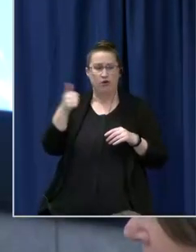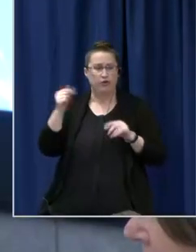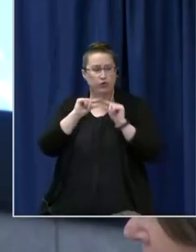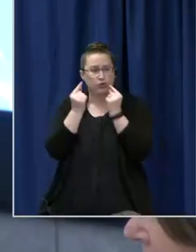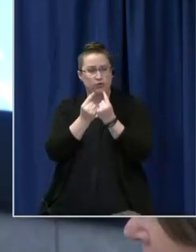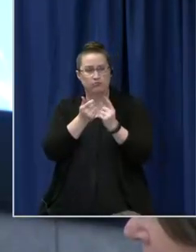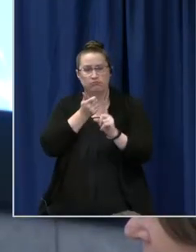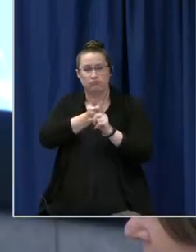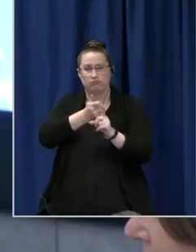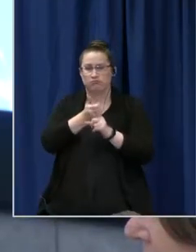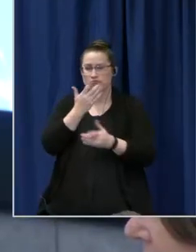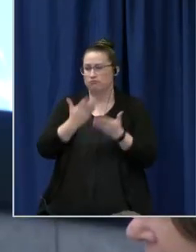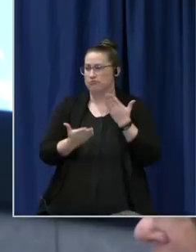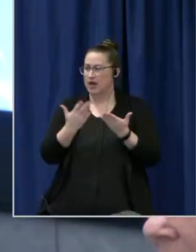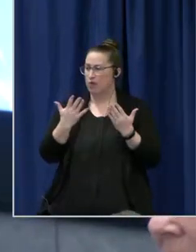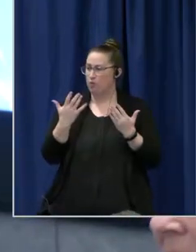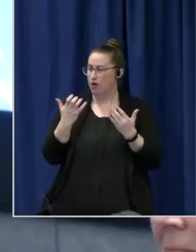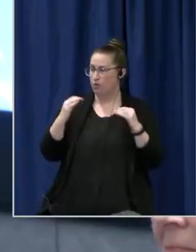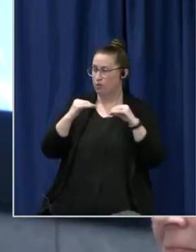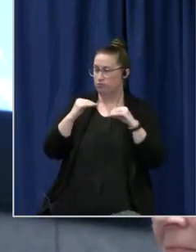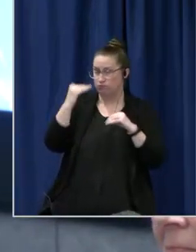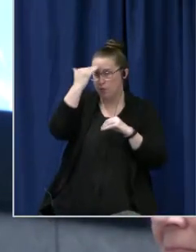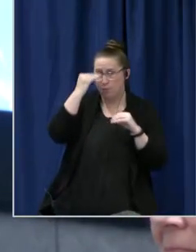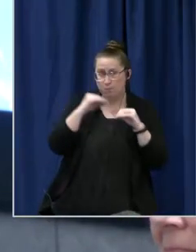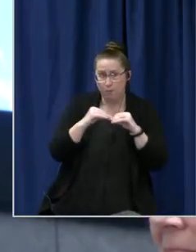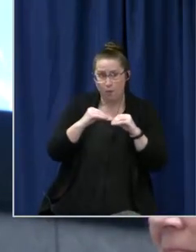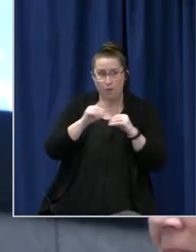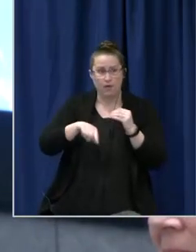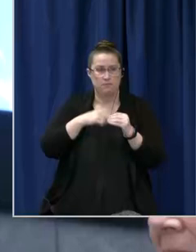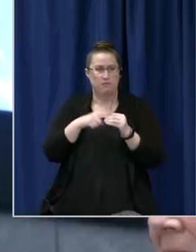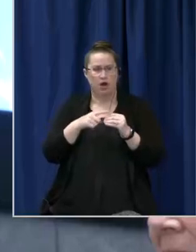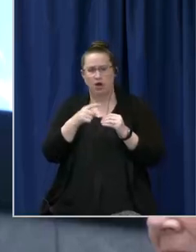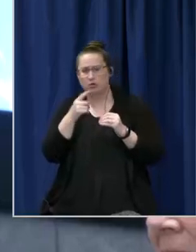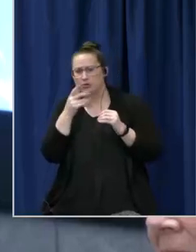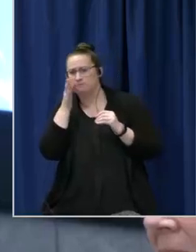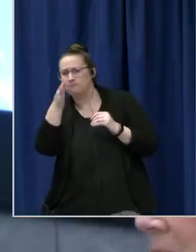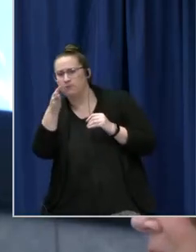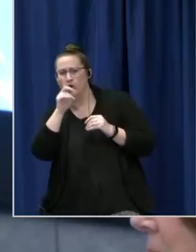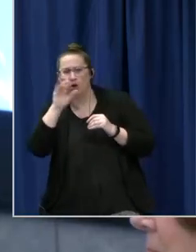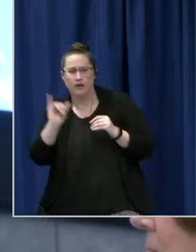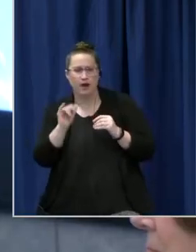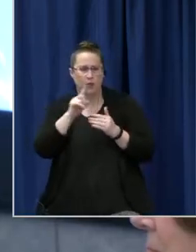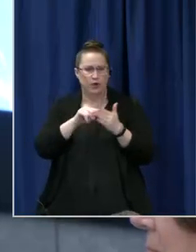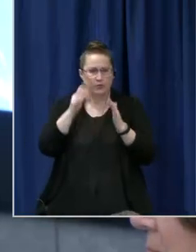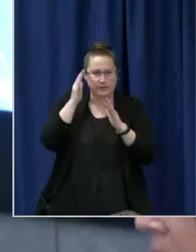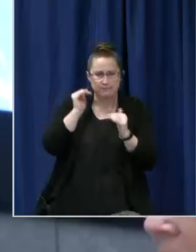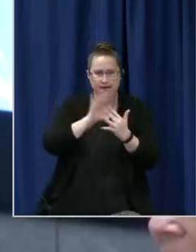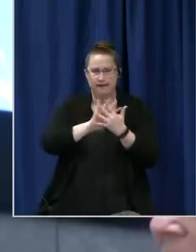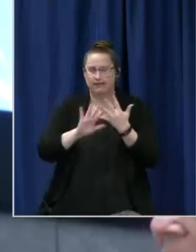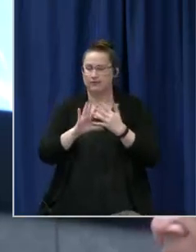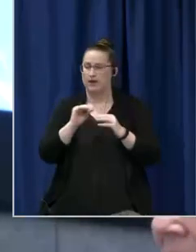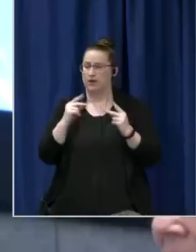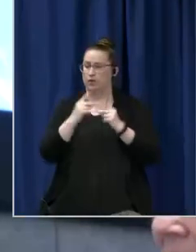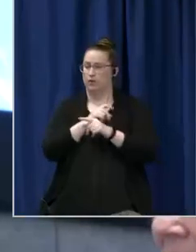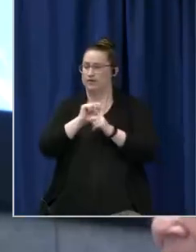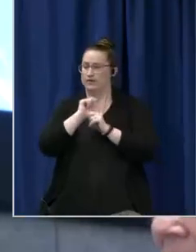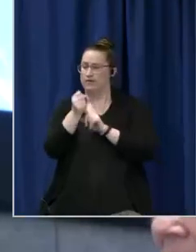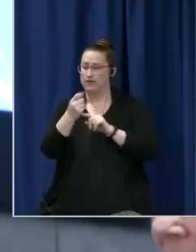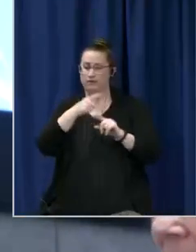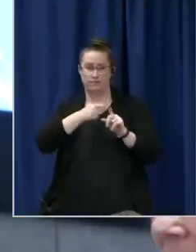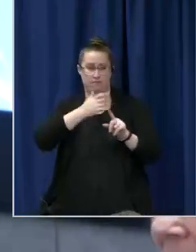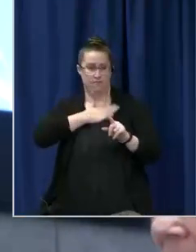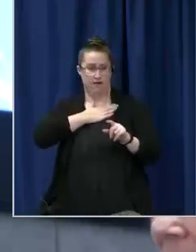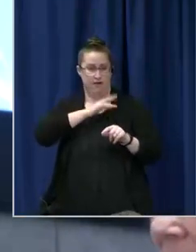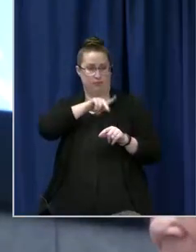that might want to know more about what to expect as we, in worst case scenario, from my kind of